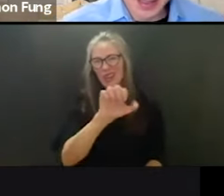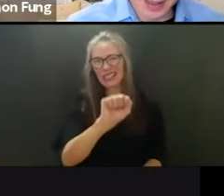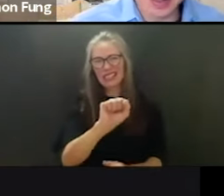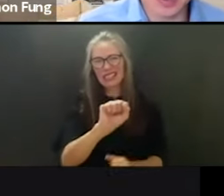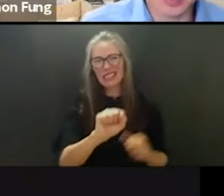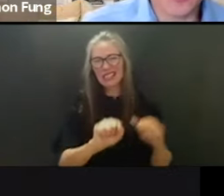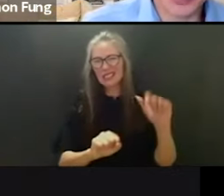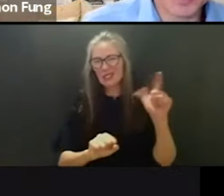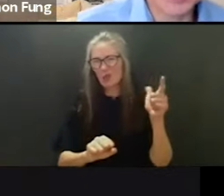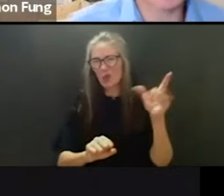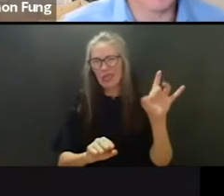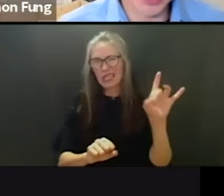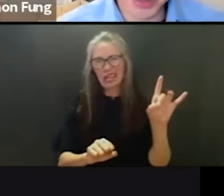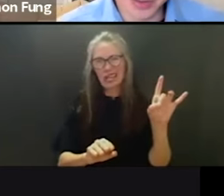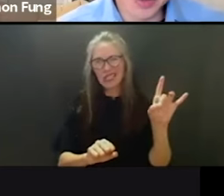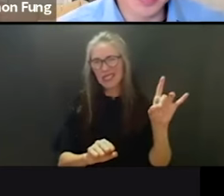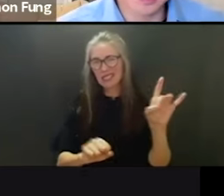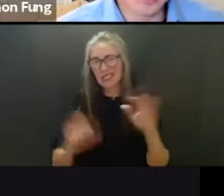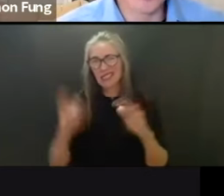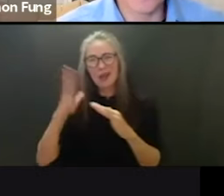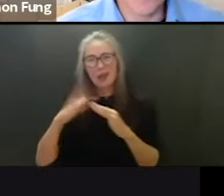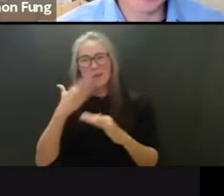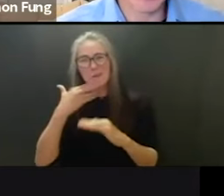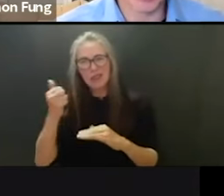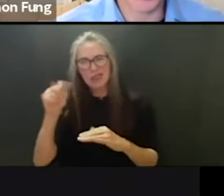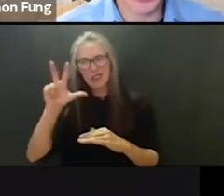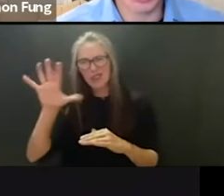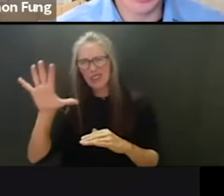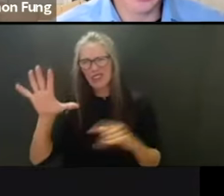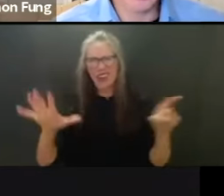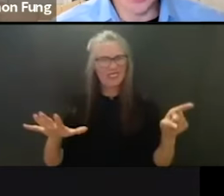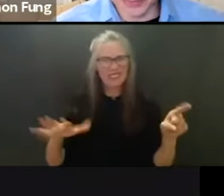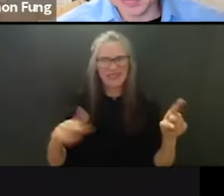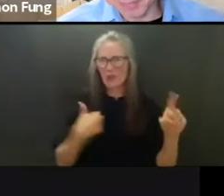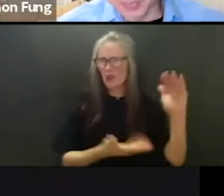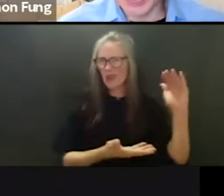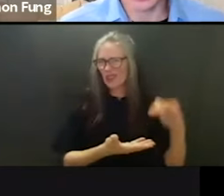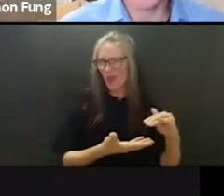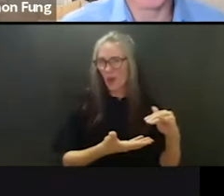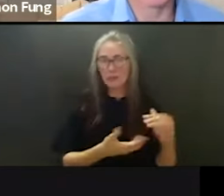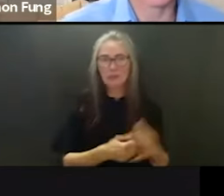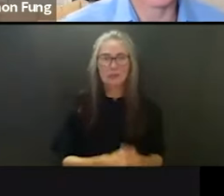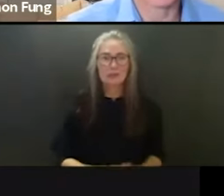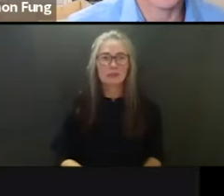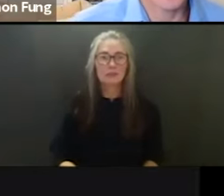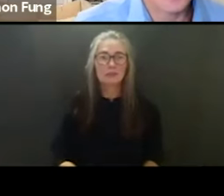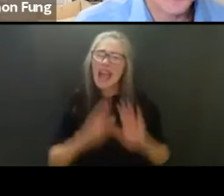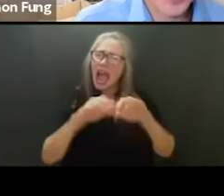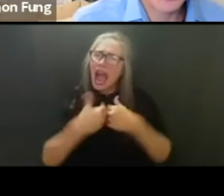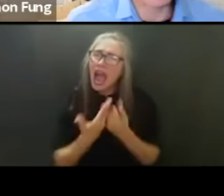on voter participation. It's a very poor showing for the beacon of democracy.